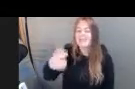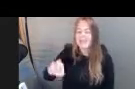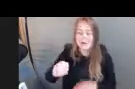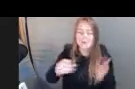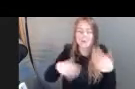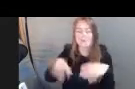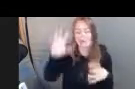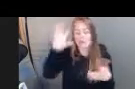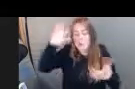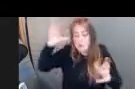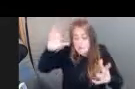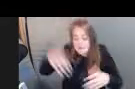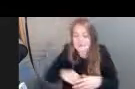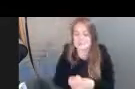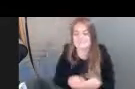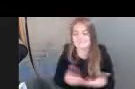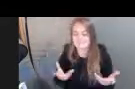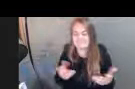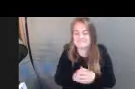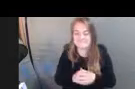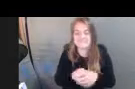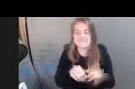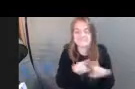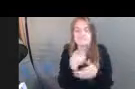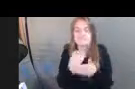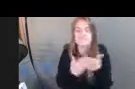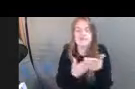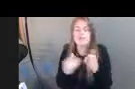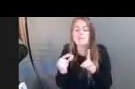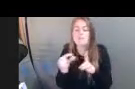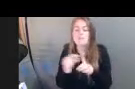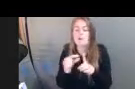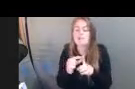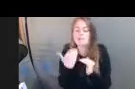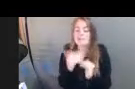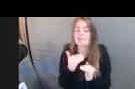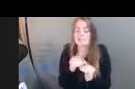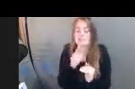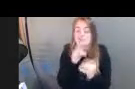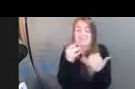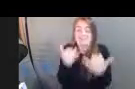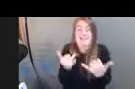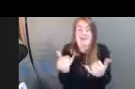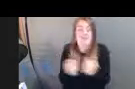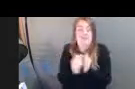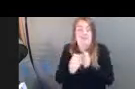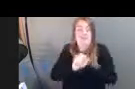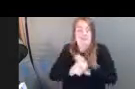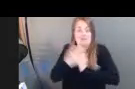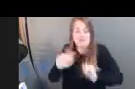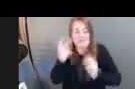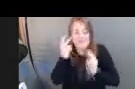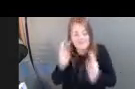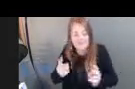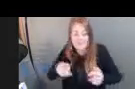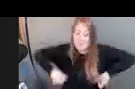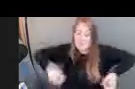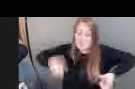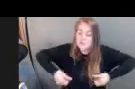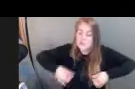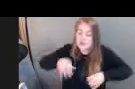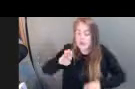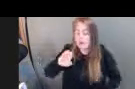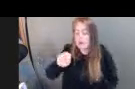lunatic. And then, of course, words that restrict. I can't believe this, but even in the media today, you still see terms like